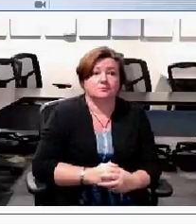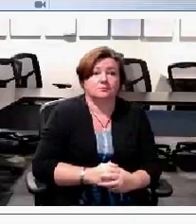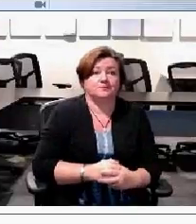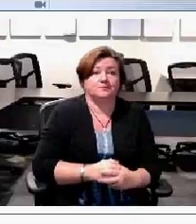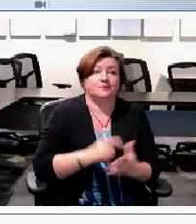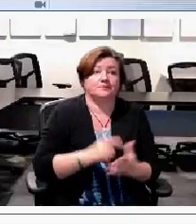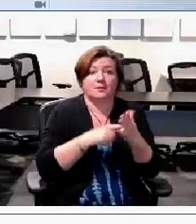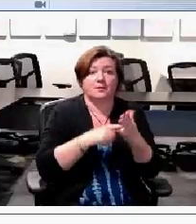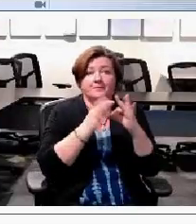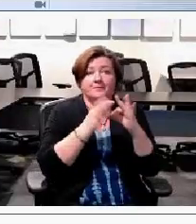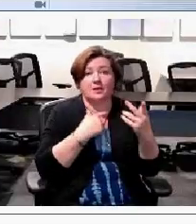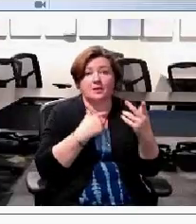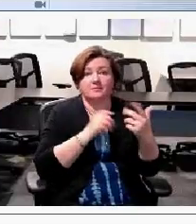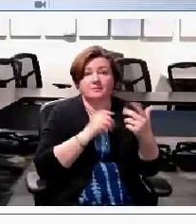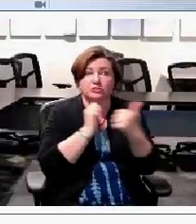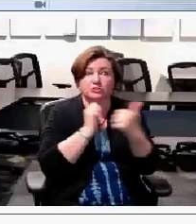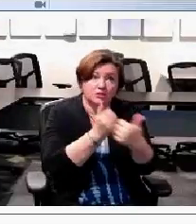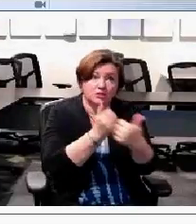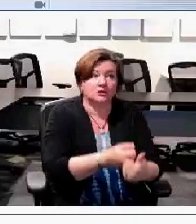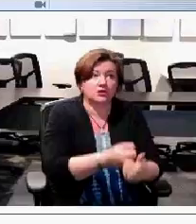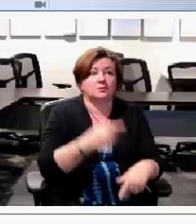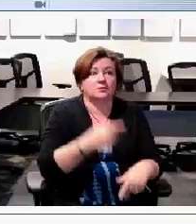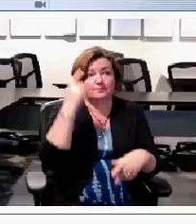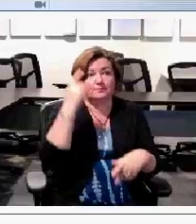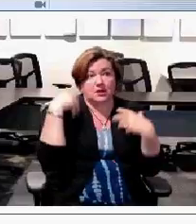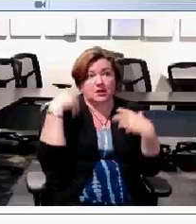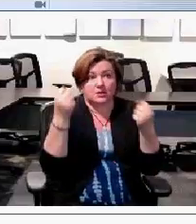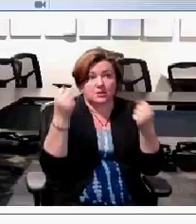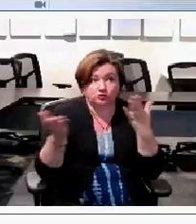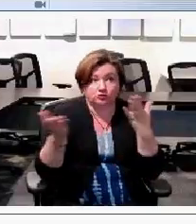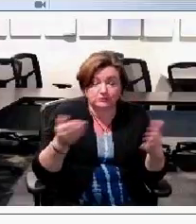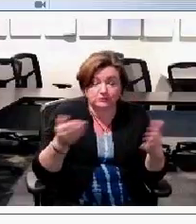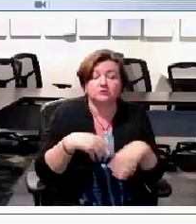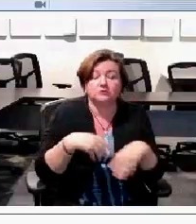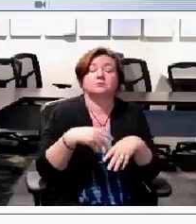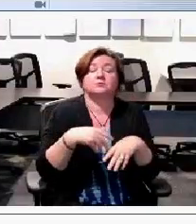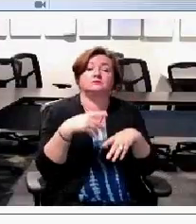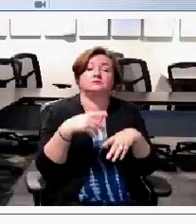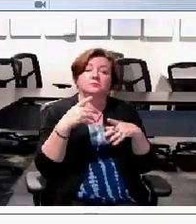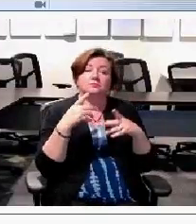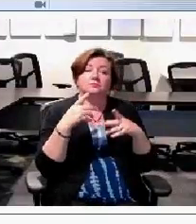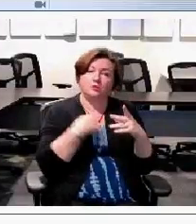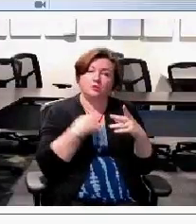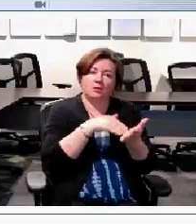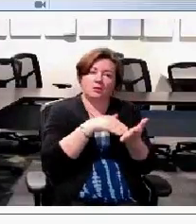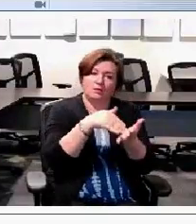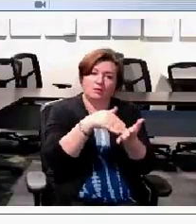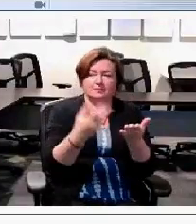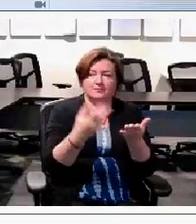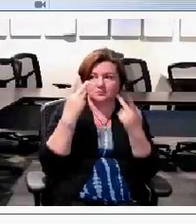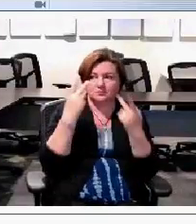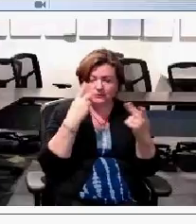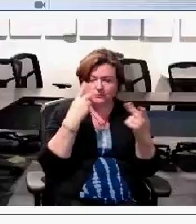challenges. Addictions and mental health services certainly are well versed in all the